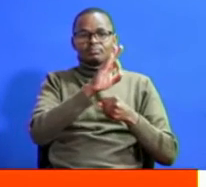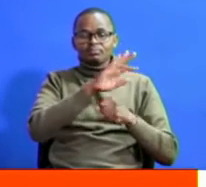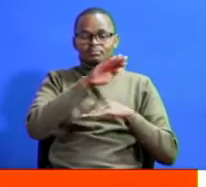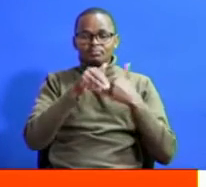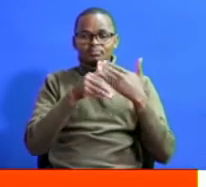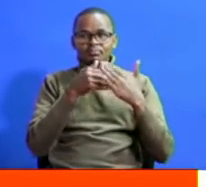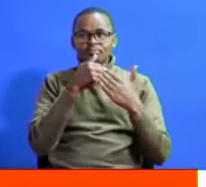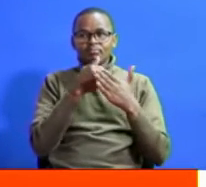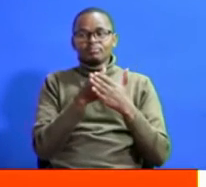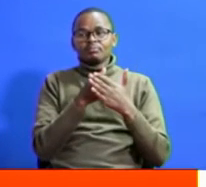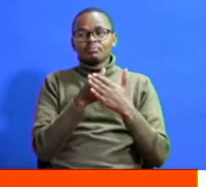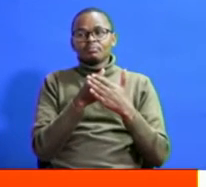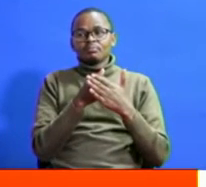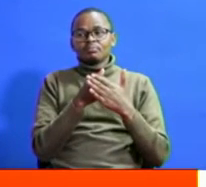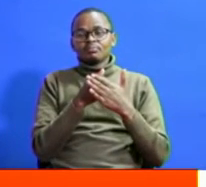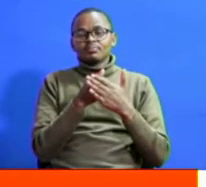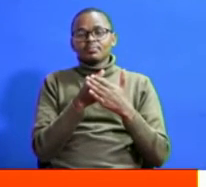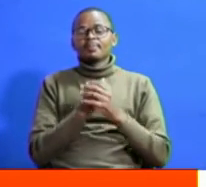all